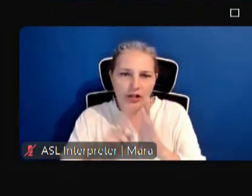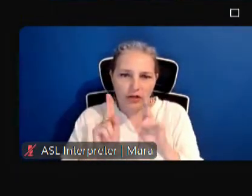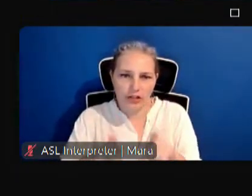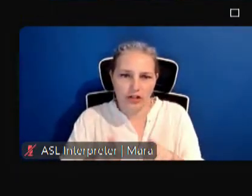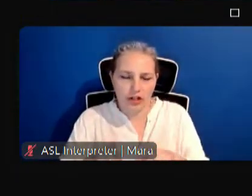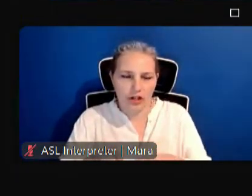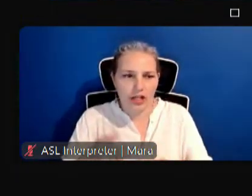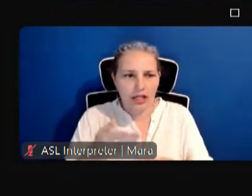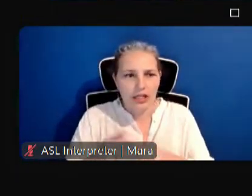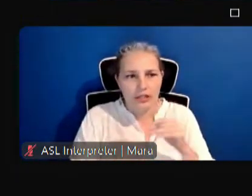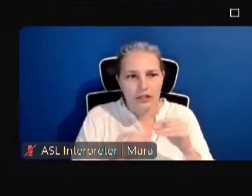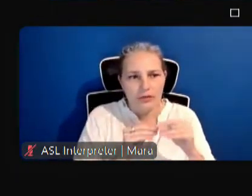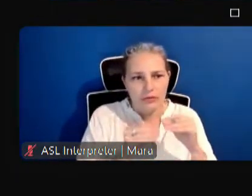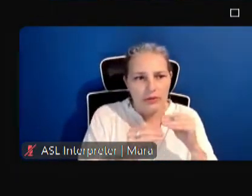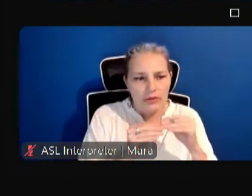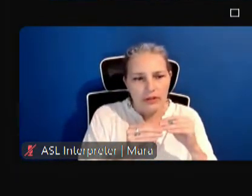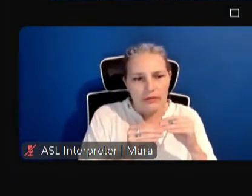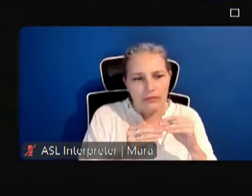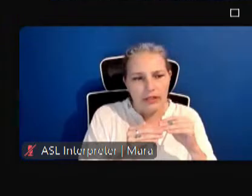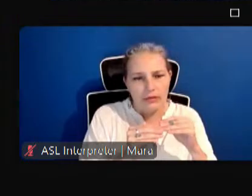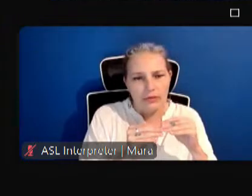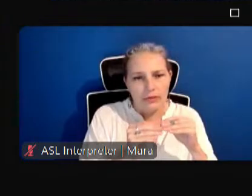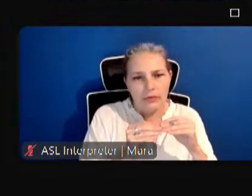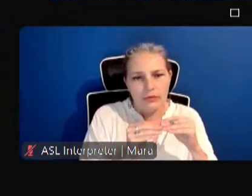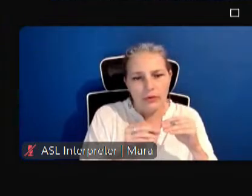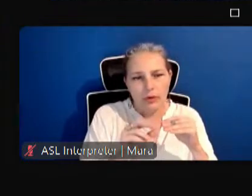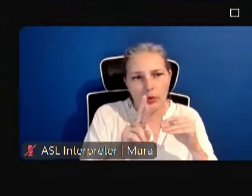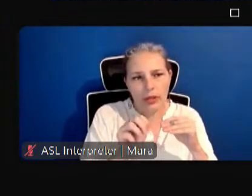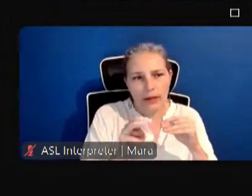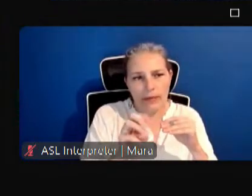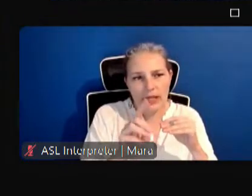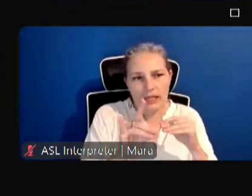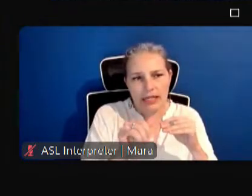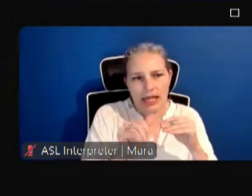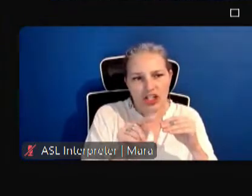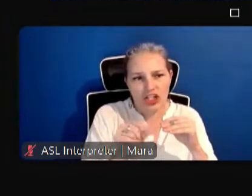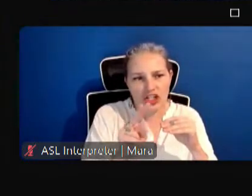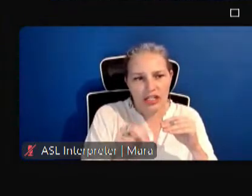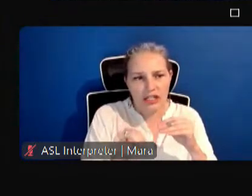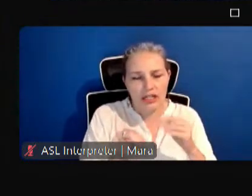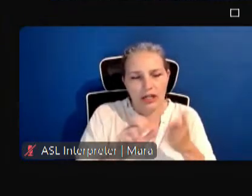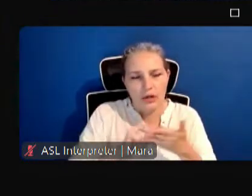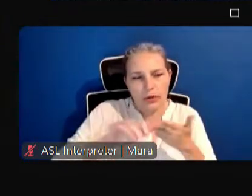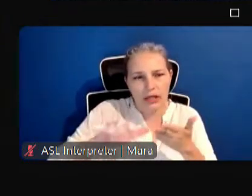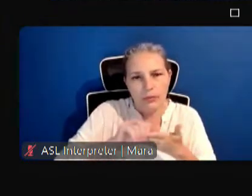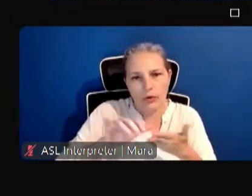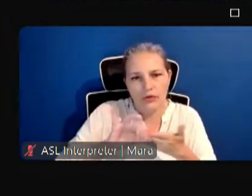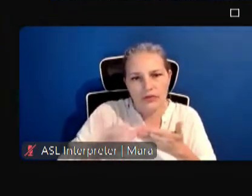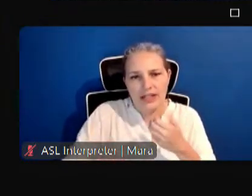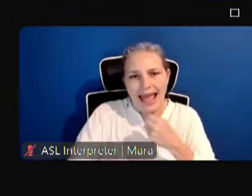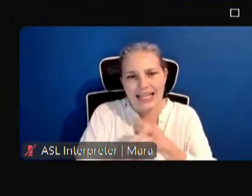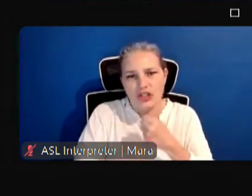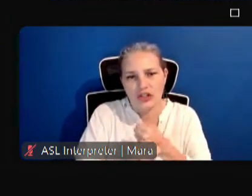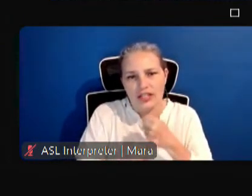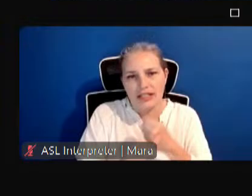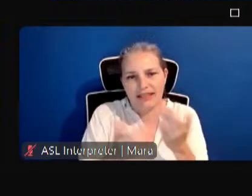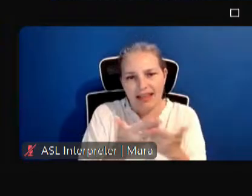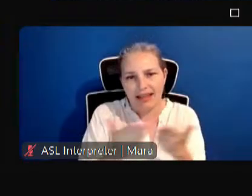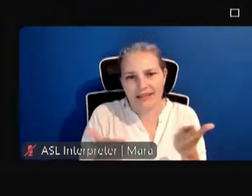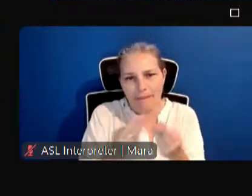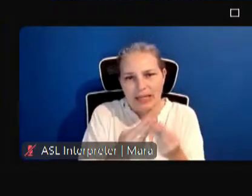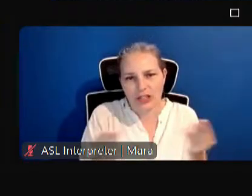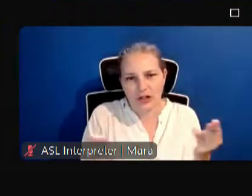So remediation versus restoration. Remediation services typically remove hazardous conditions and materials to prevent further damage to a